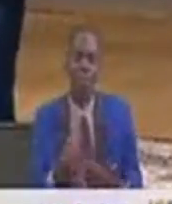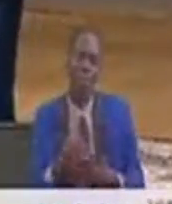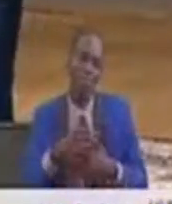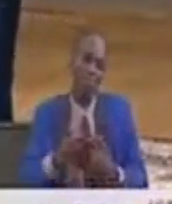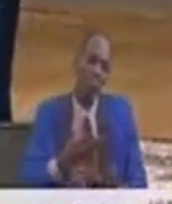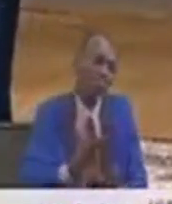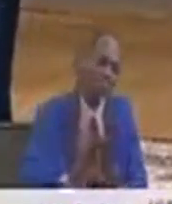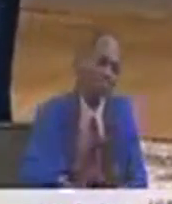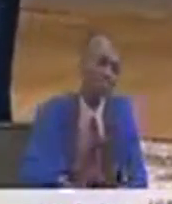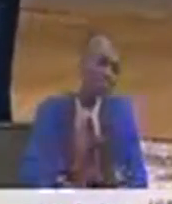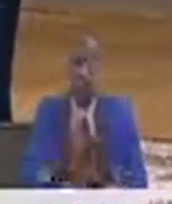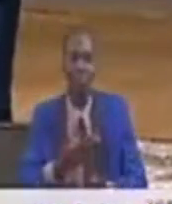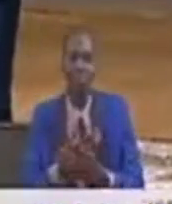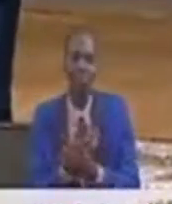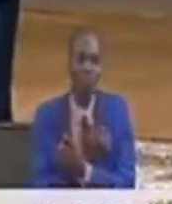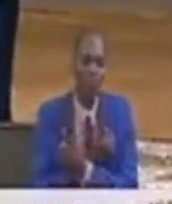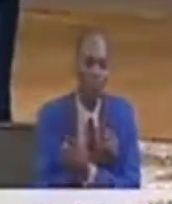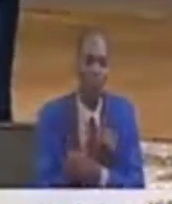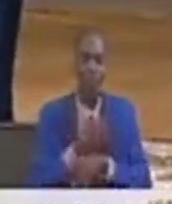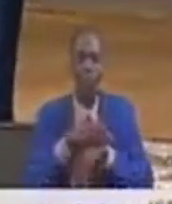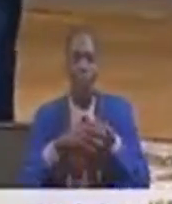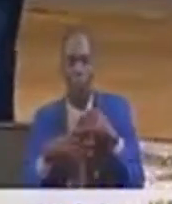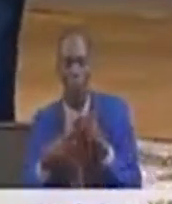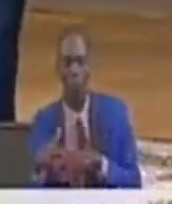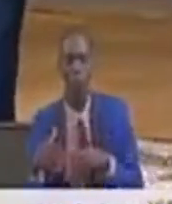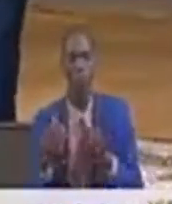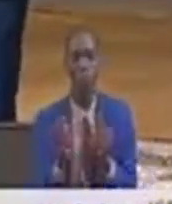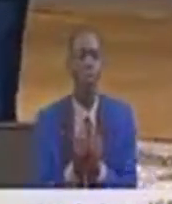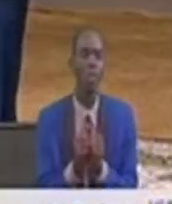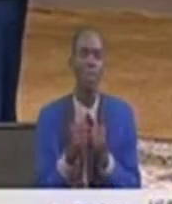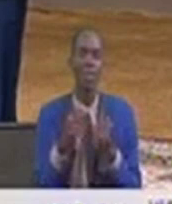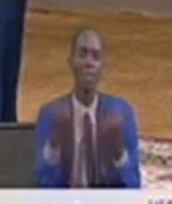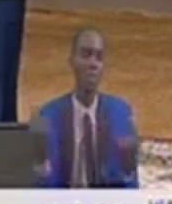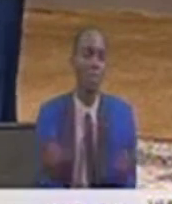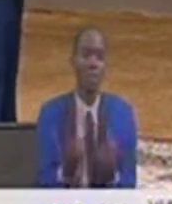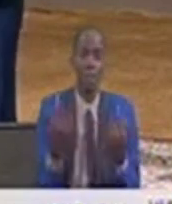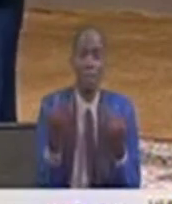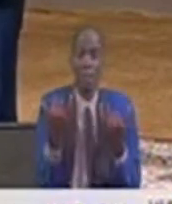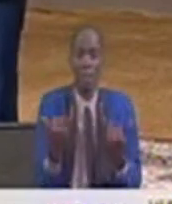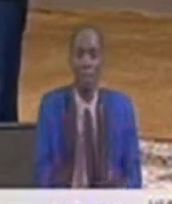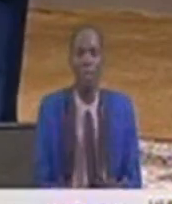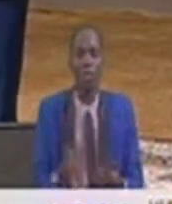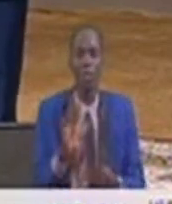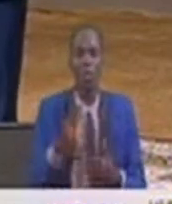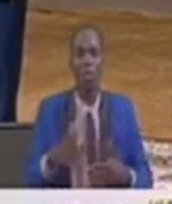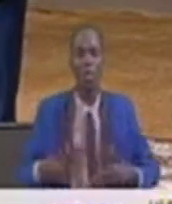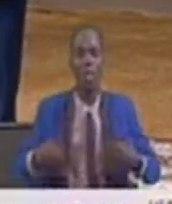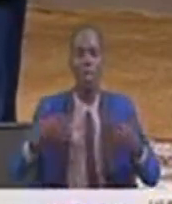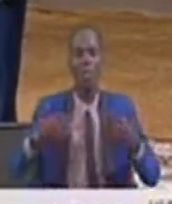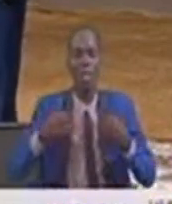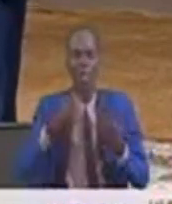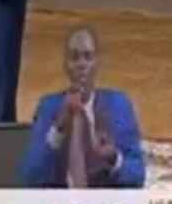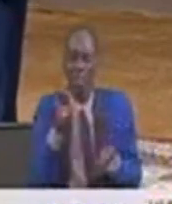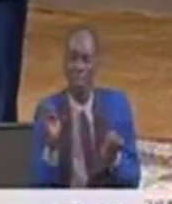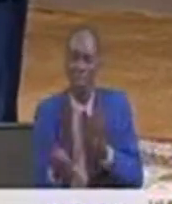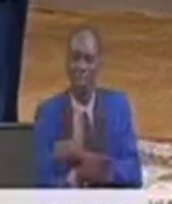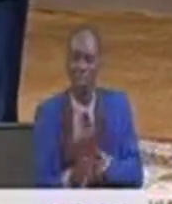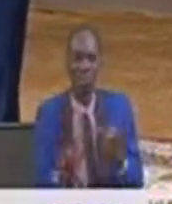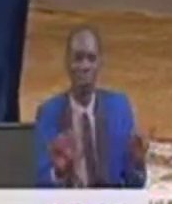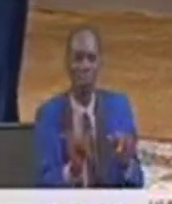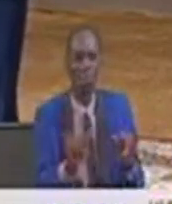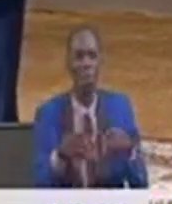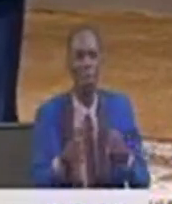with them, and their lives are totally changed, like Saul. And we're told God then smote